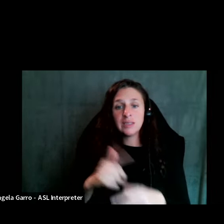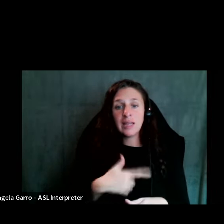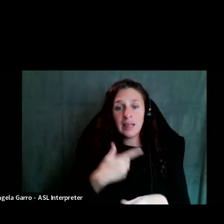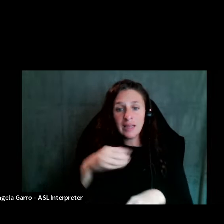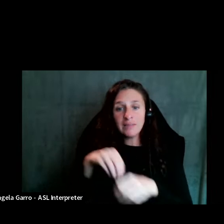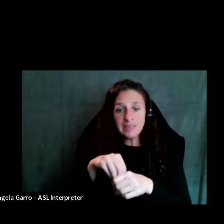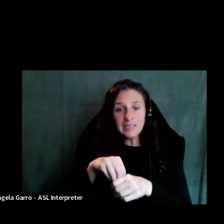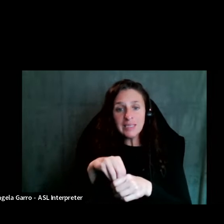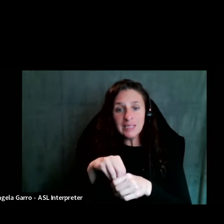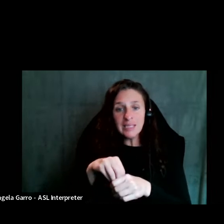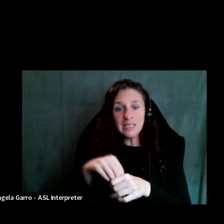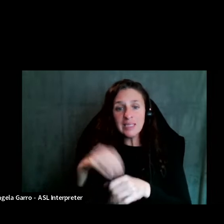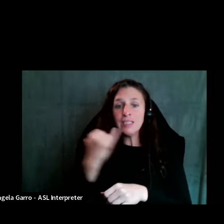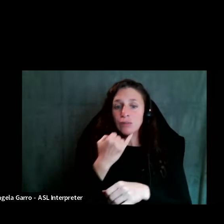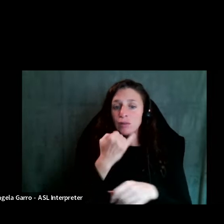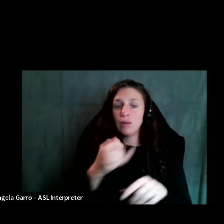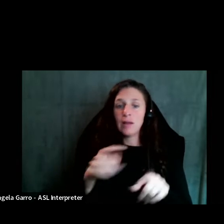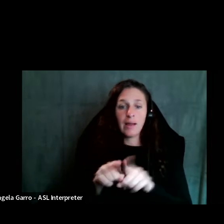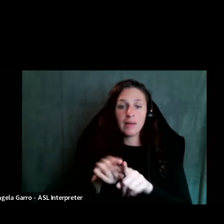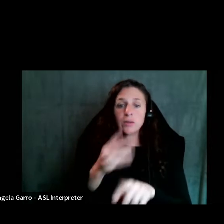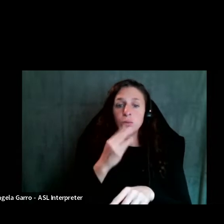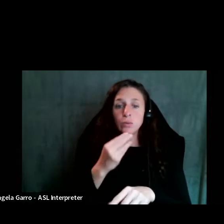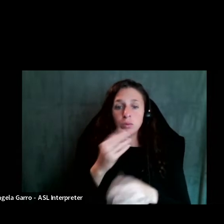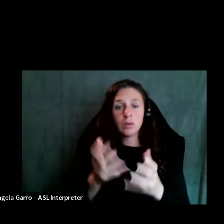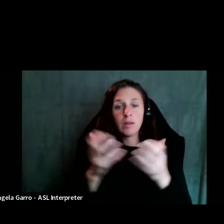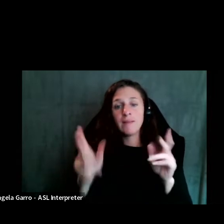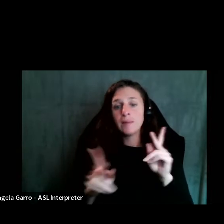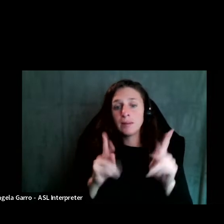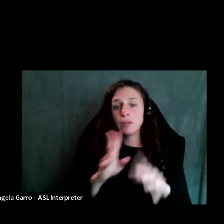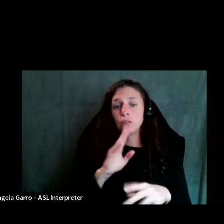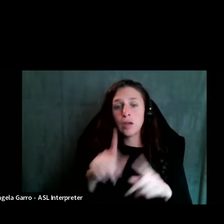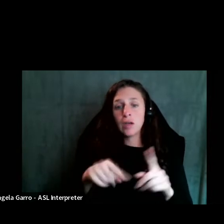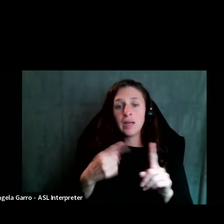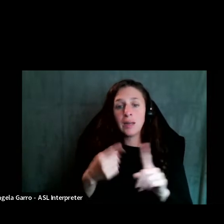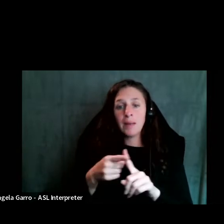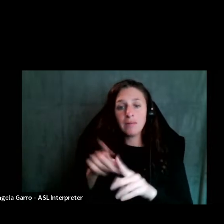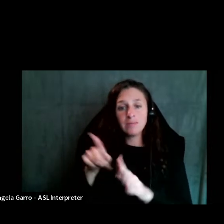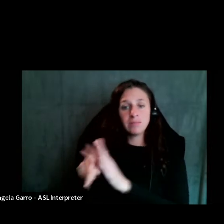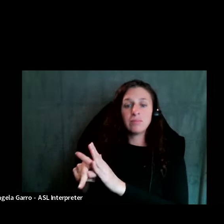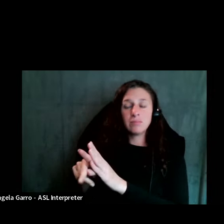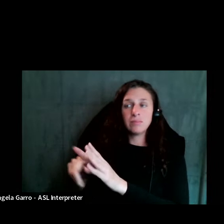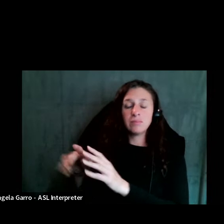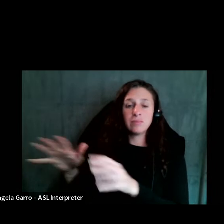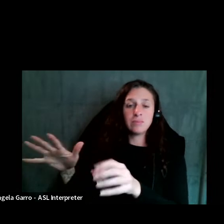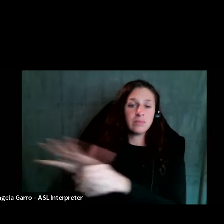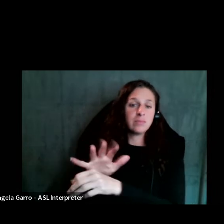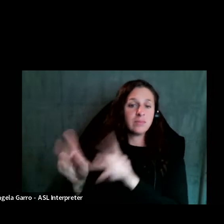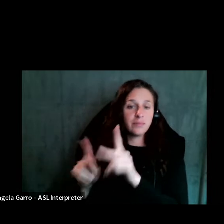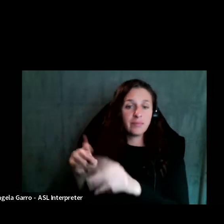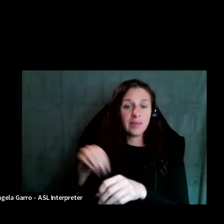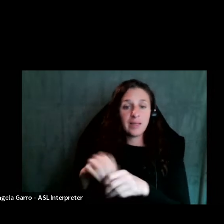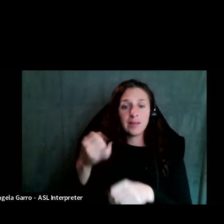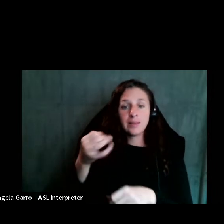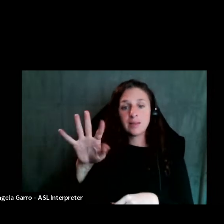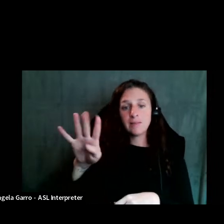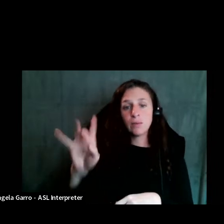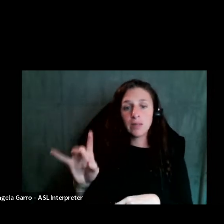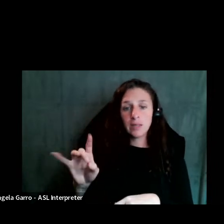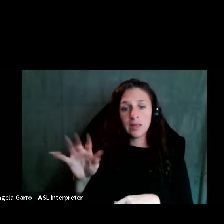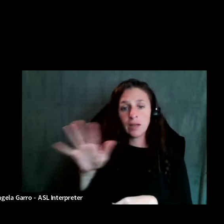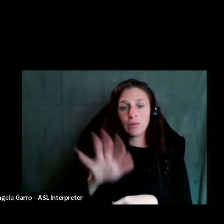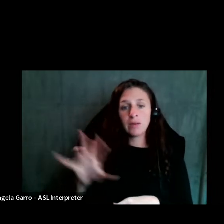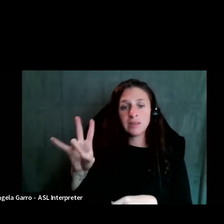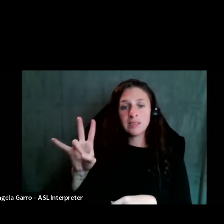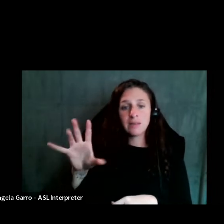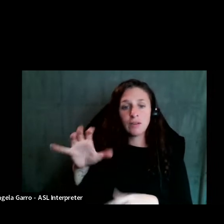Jew. A lot of people talk about genocide. In 1948, there are around